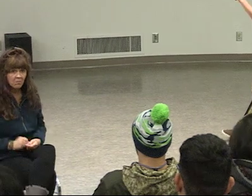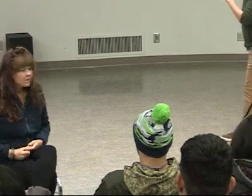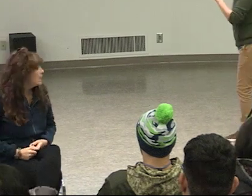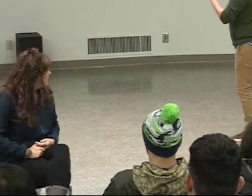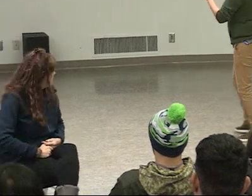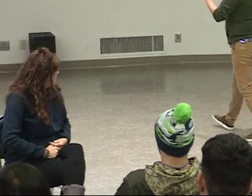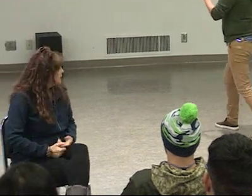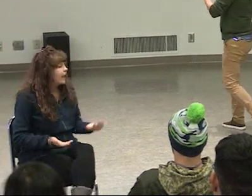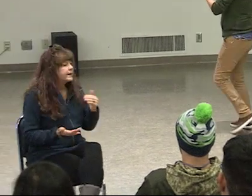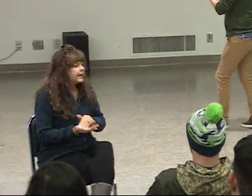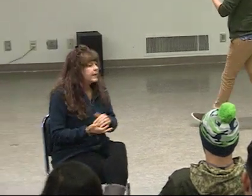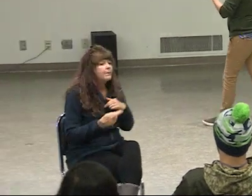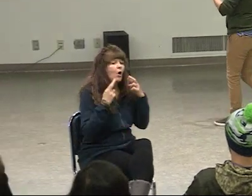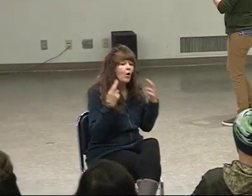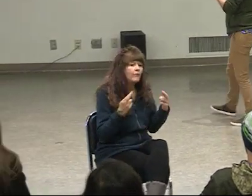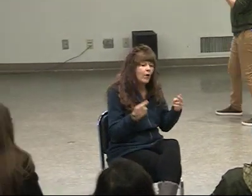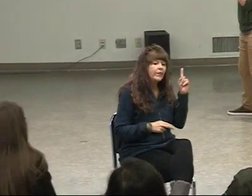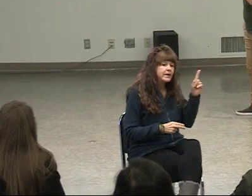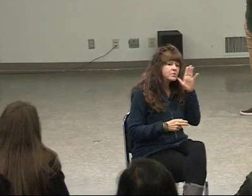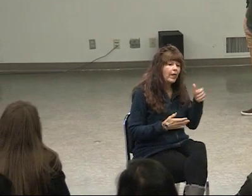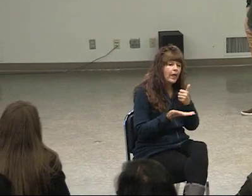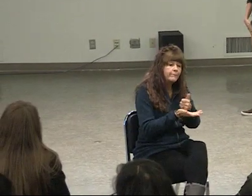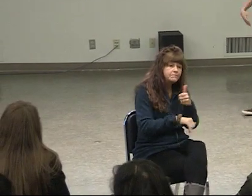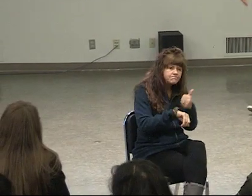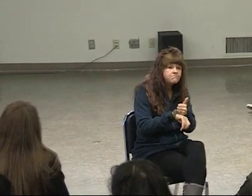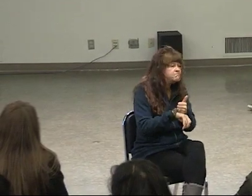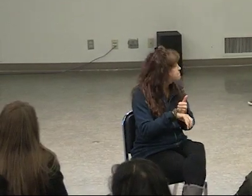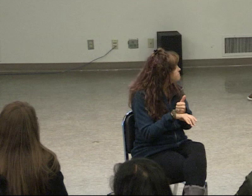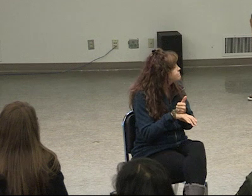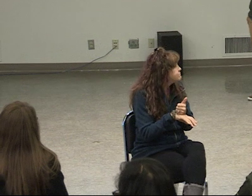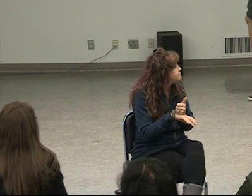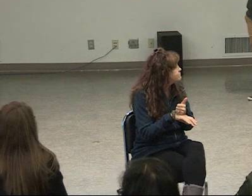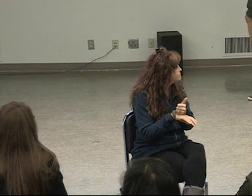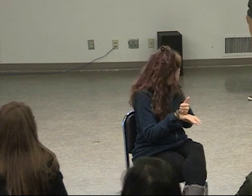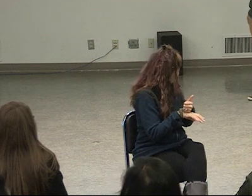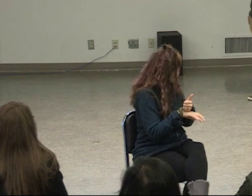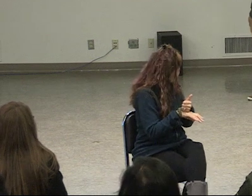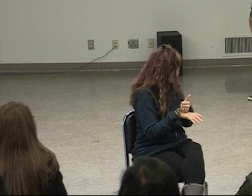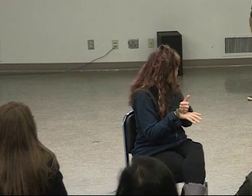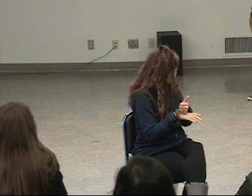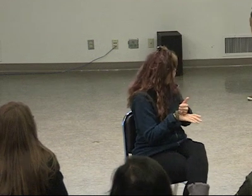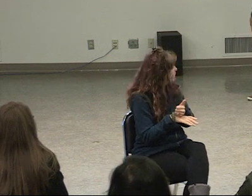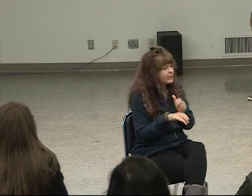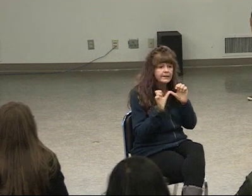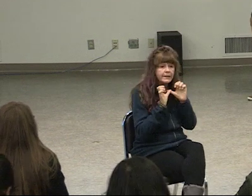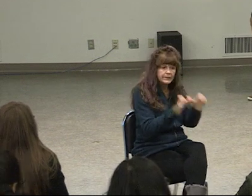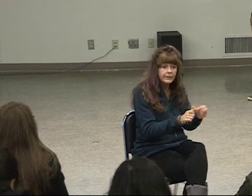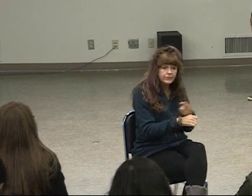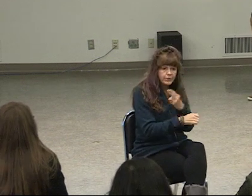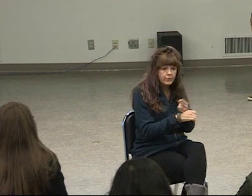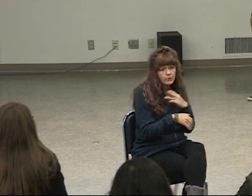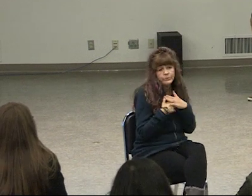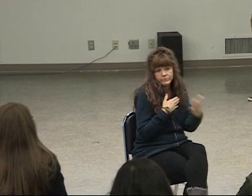And again, I'm hopeful that these can be a foundation of how we, and I'll be leaving soon, but that you all can continue to be with one